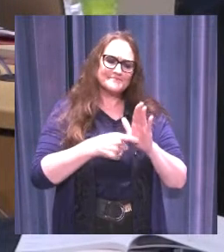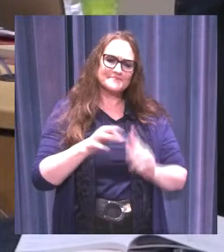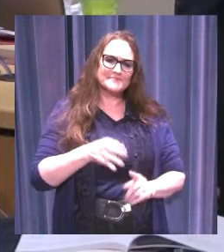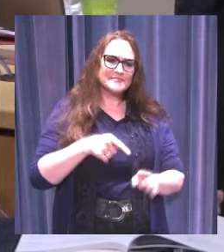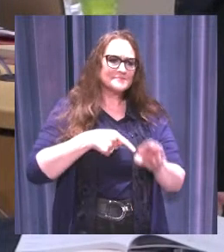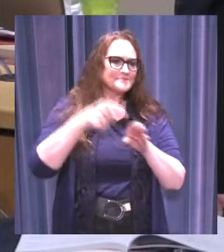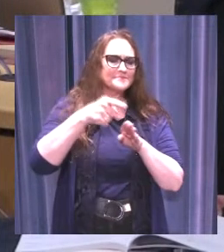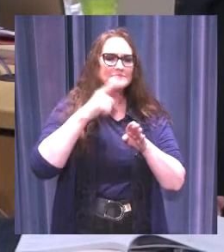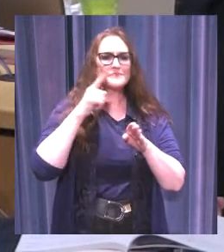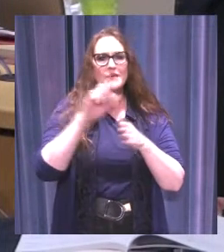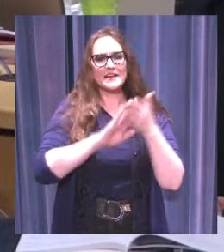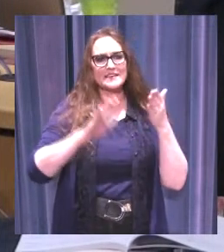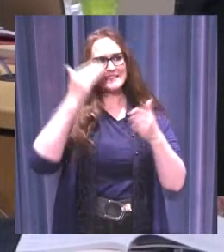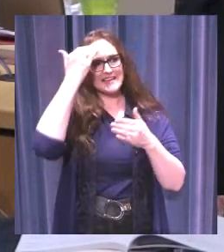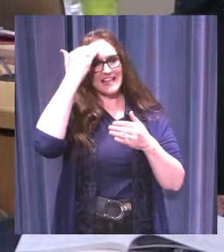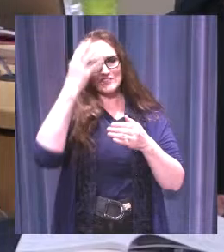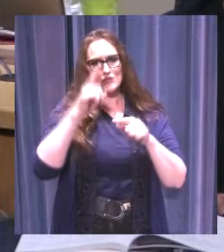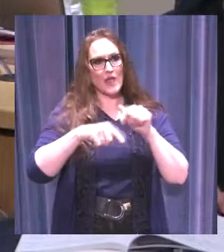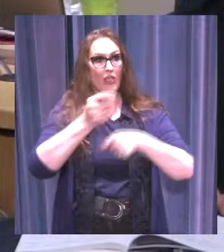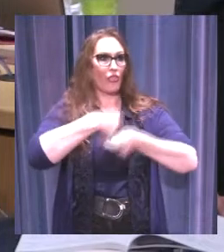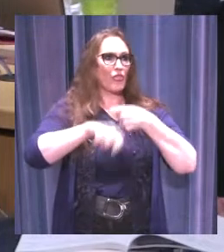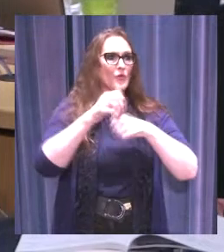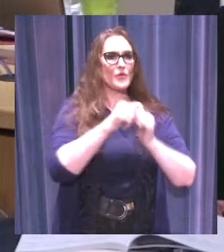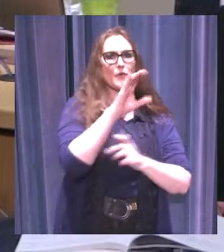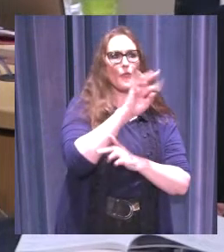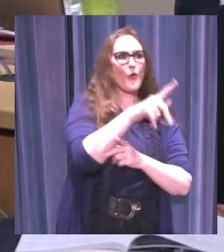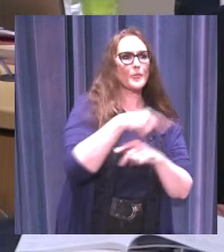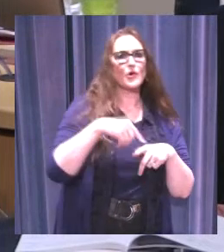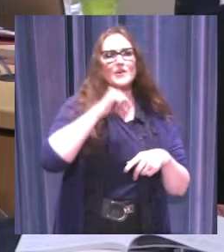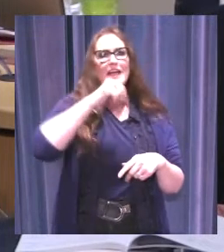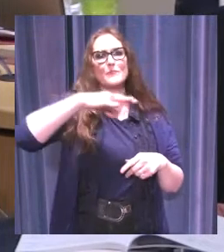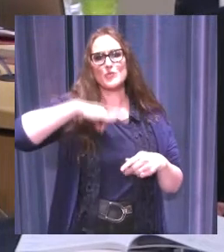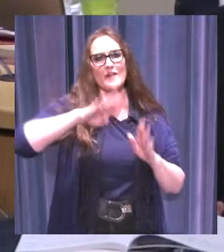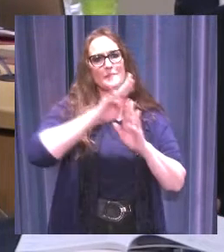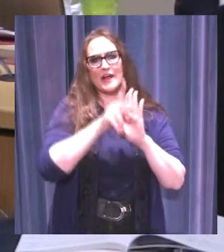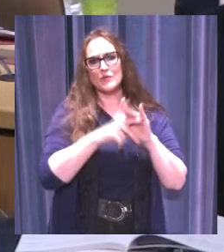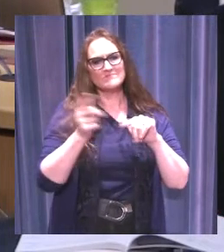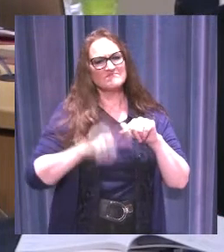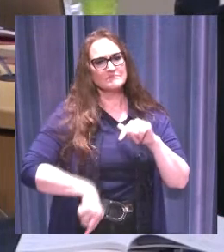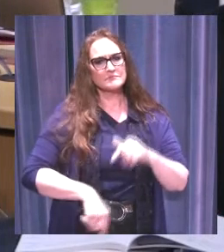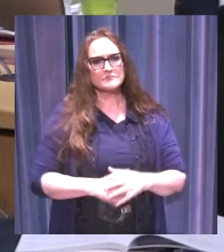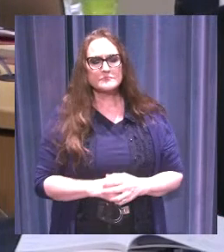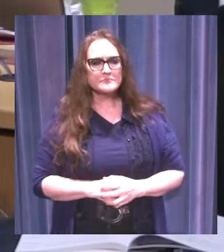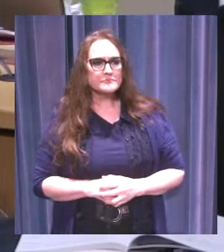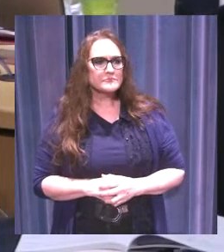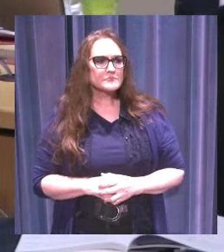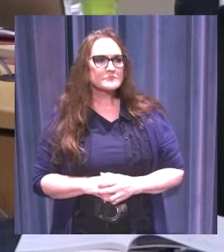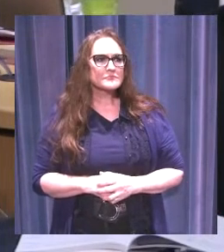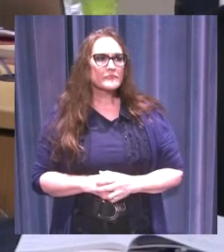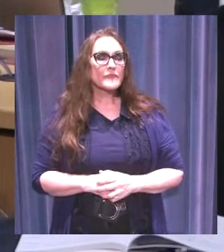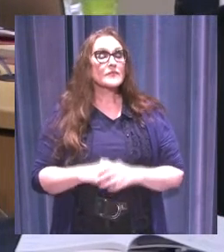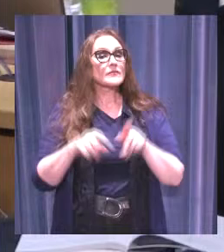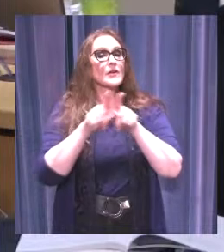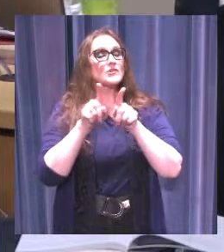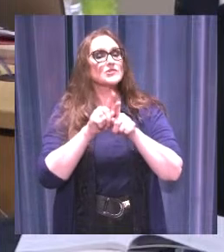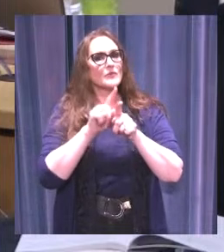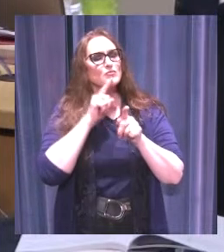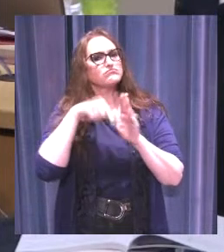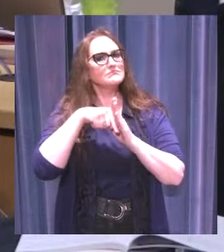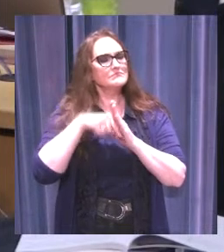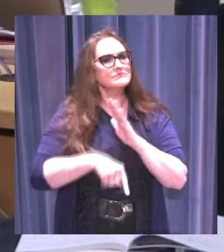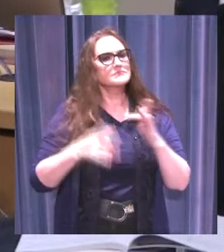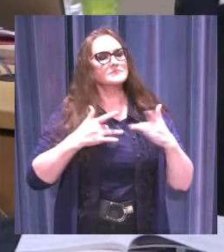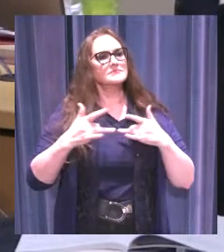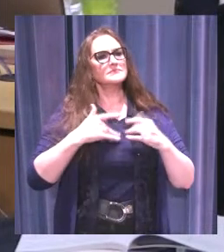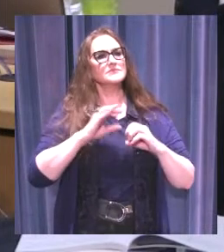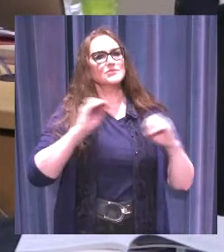that cannot be adequately substituted with a corporate or nonprofit background alone. Moreover, I am deeply concerned about the apparent lack